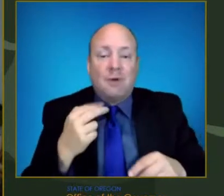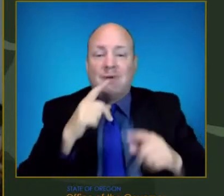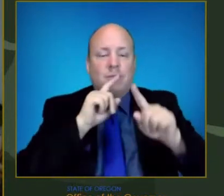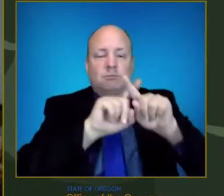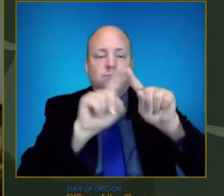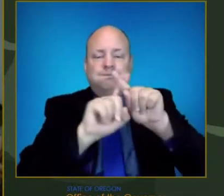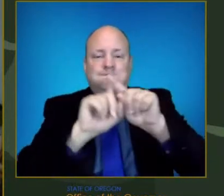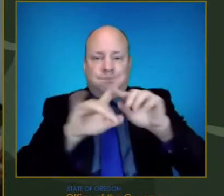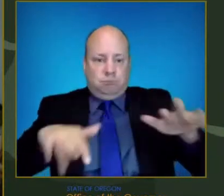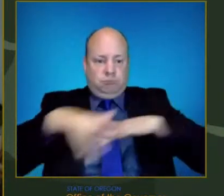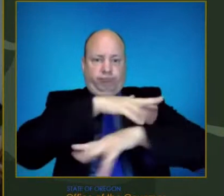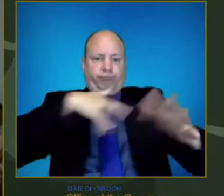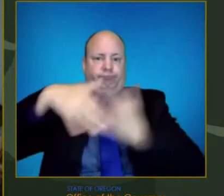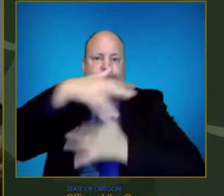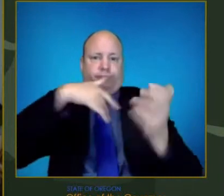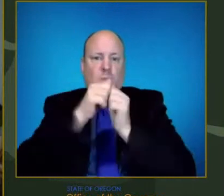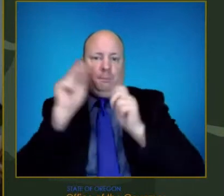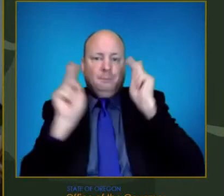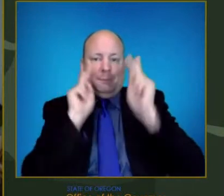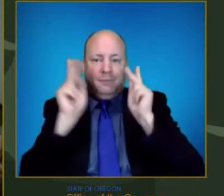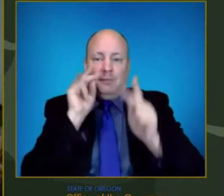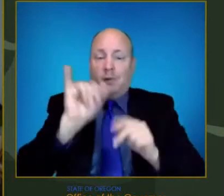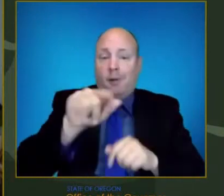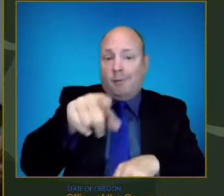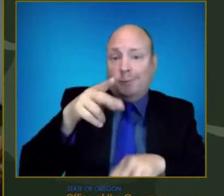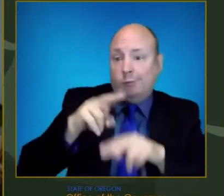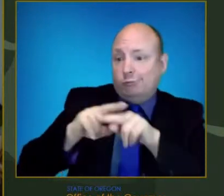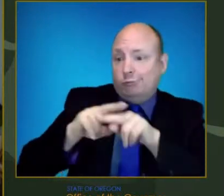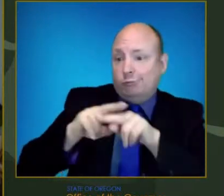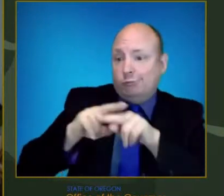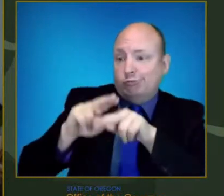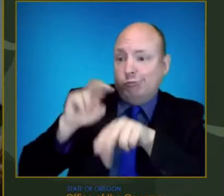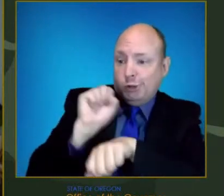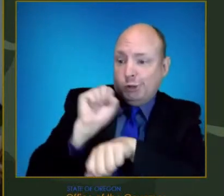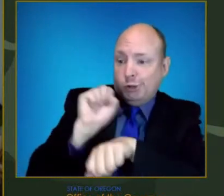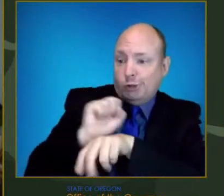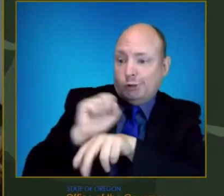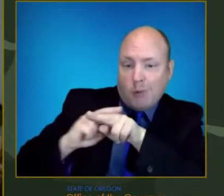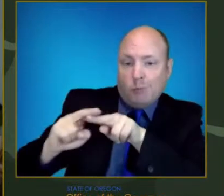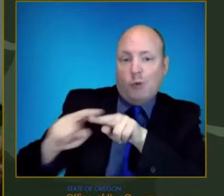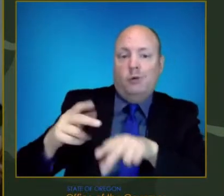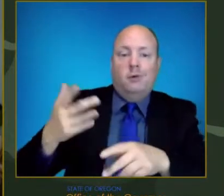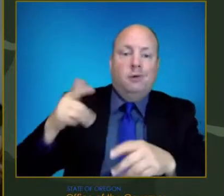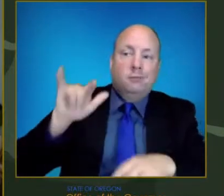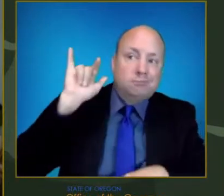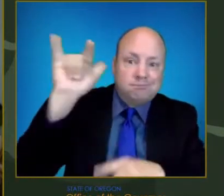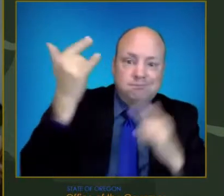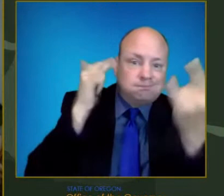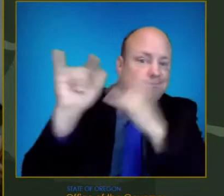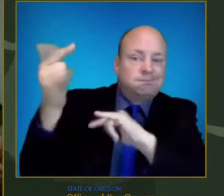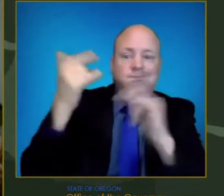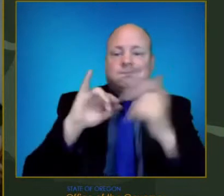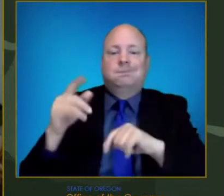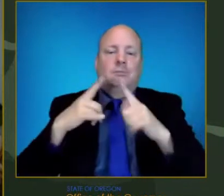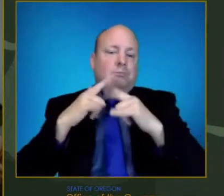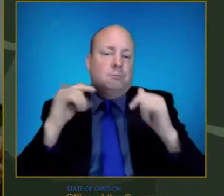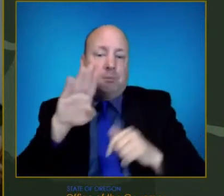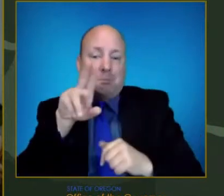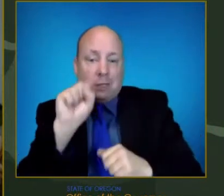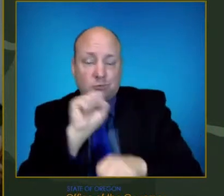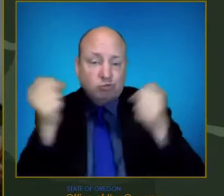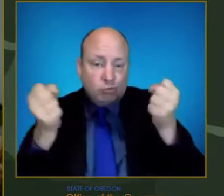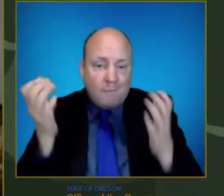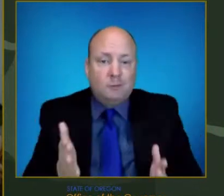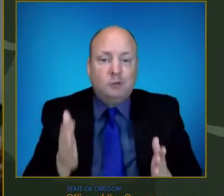transit workers and grocery store workers. In short, people who were in phases of 1A and 1B during Oregon's rollout